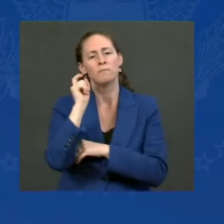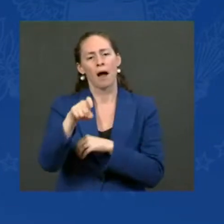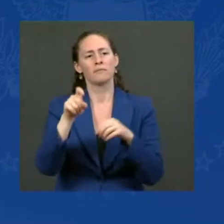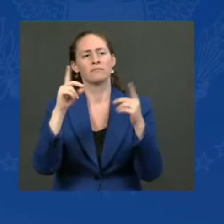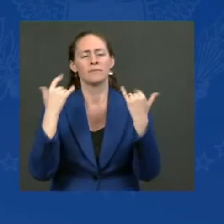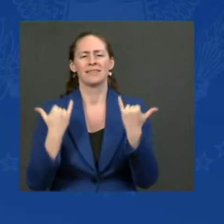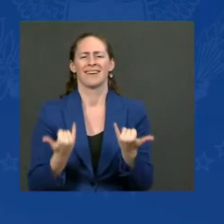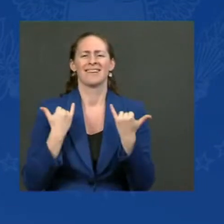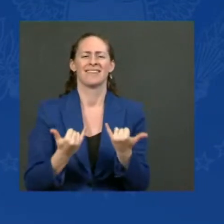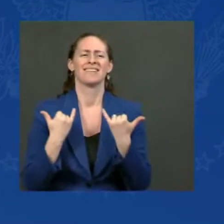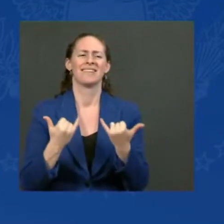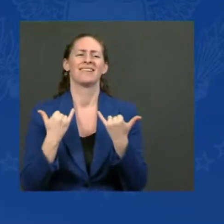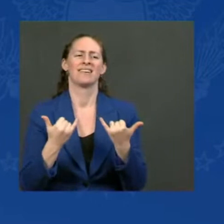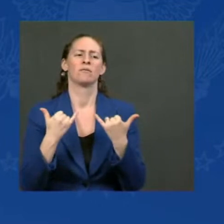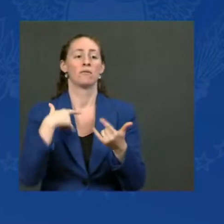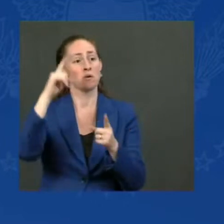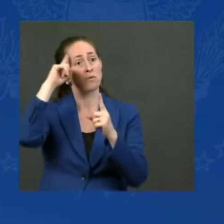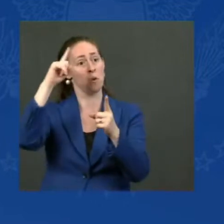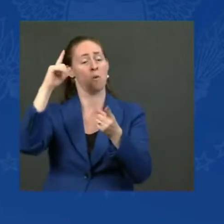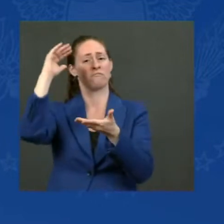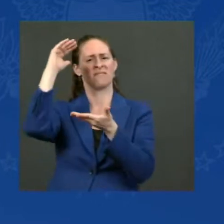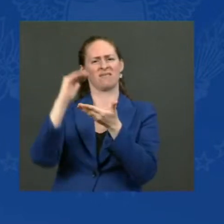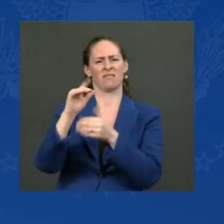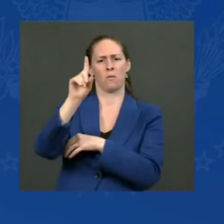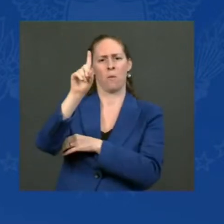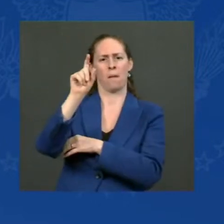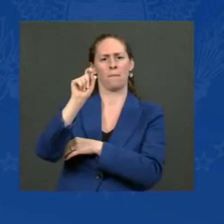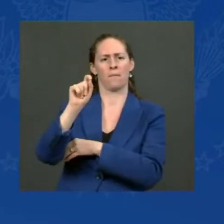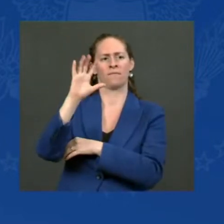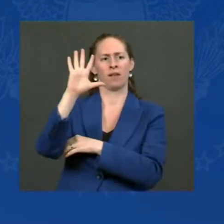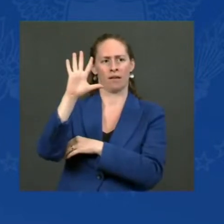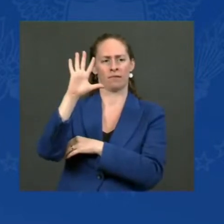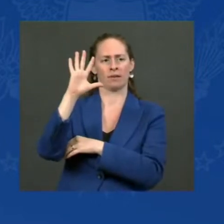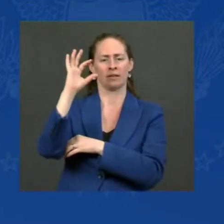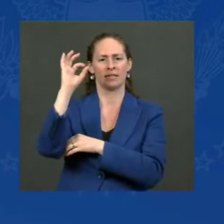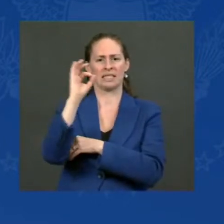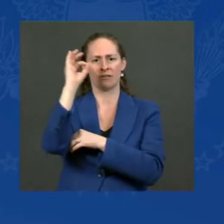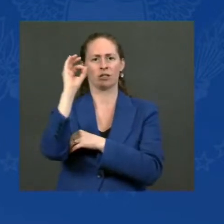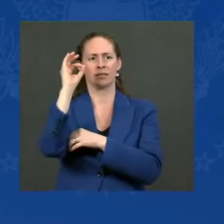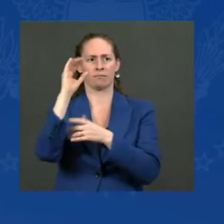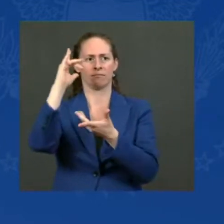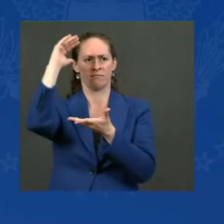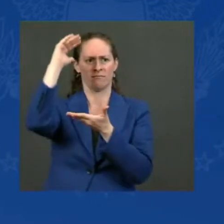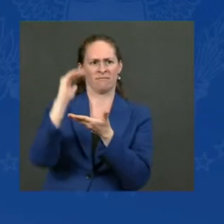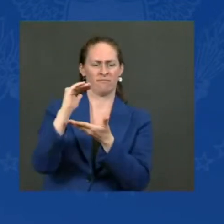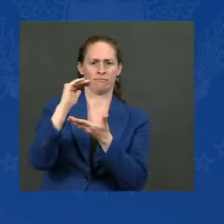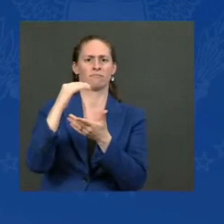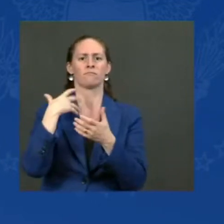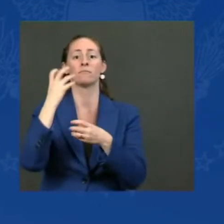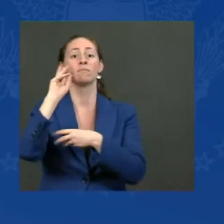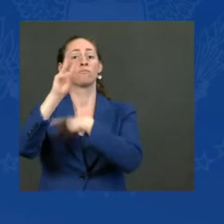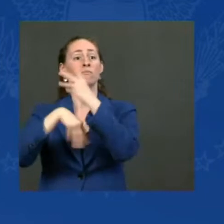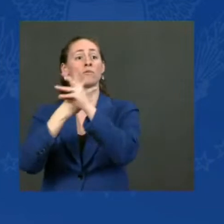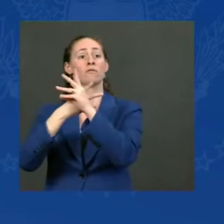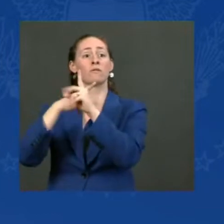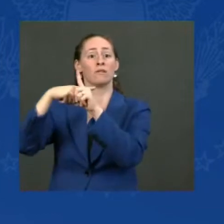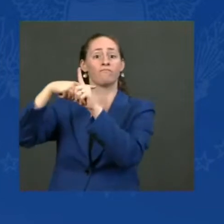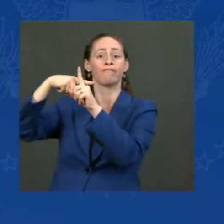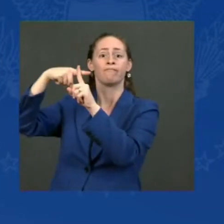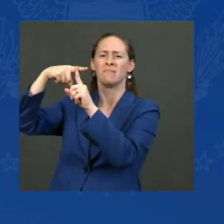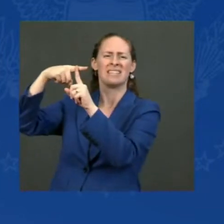to 1.5 degrees Celsius, every nation needs to bring their highest possible ambitions to the